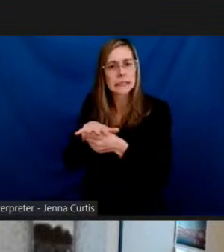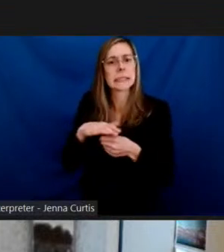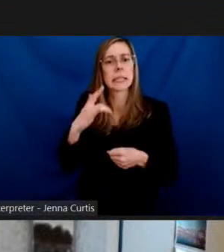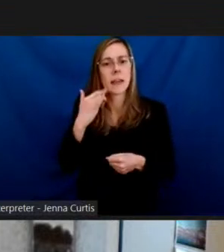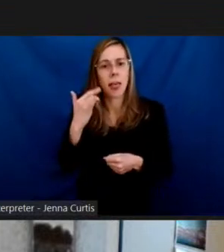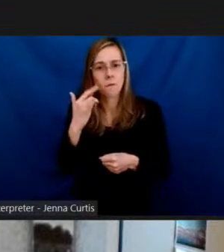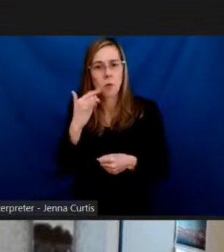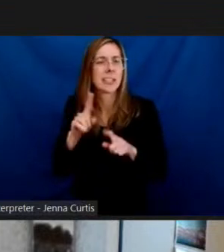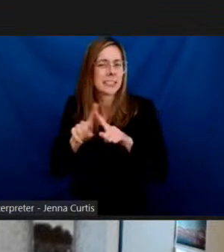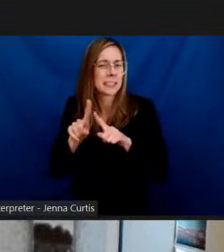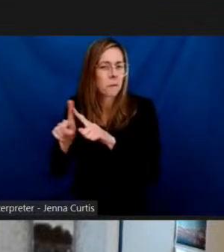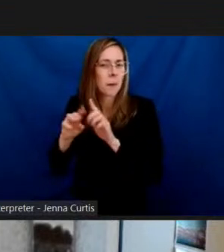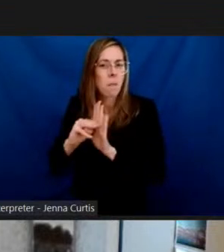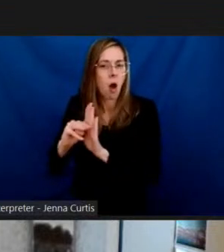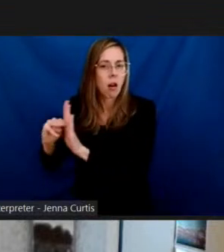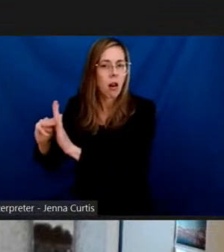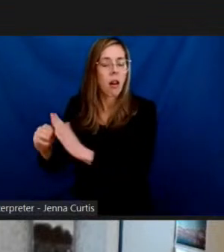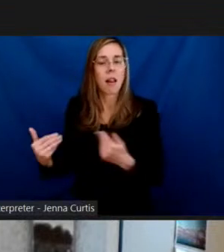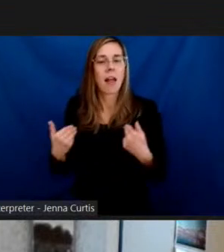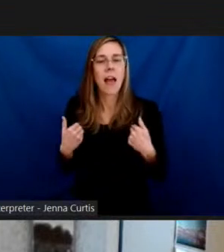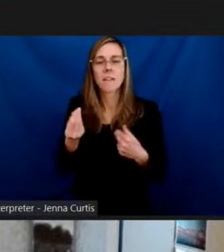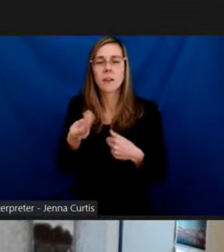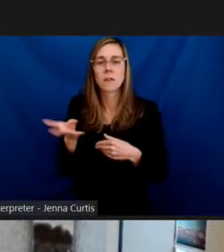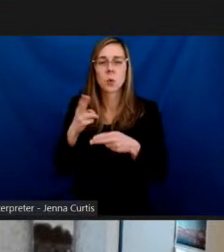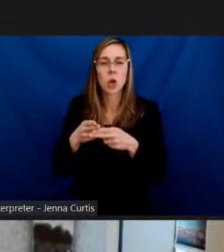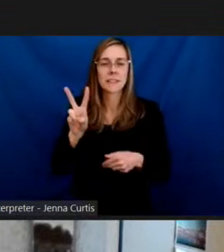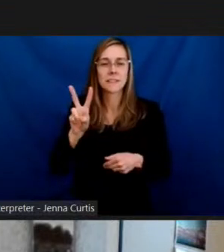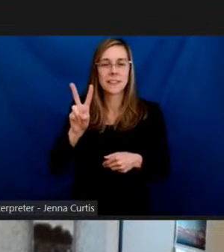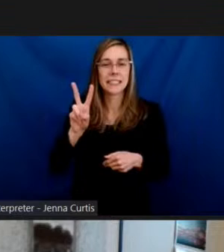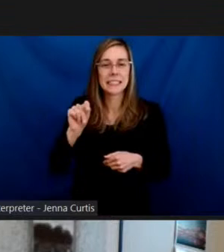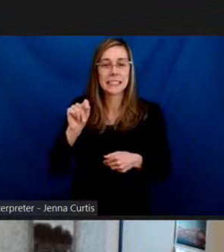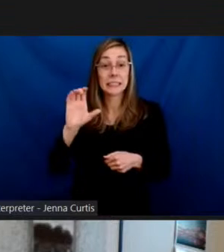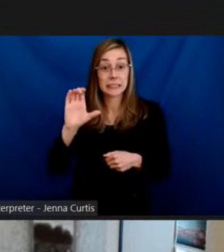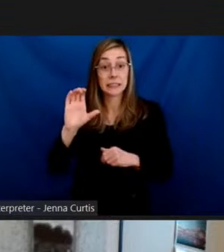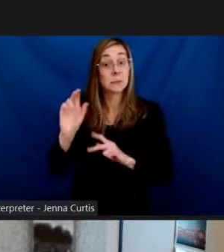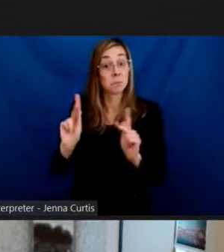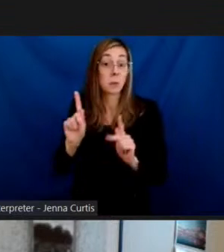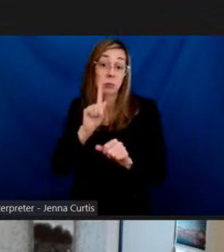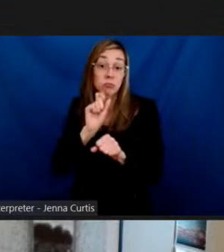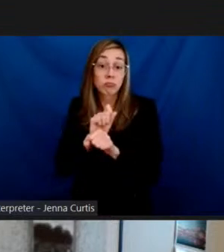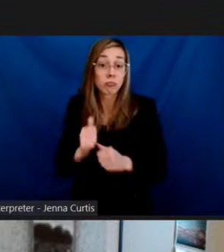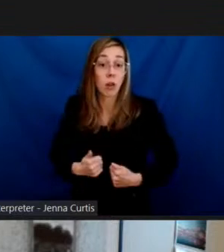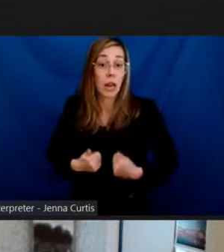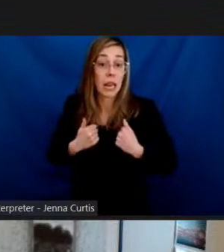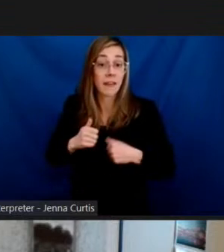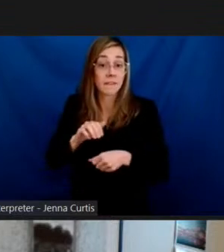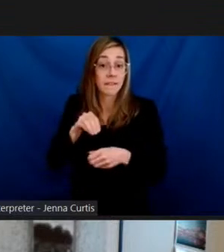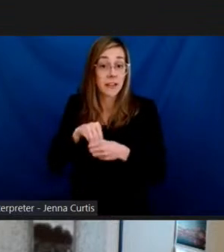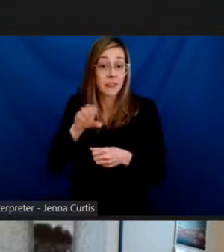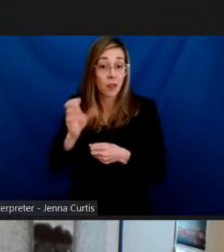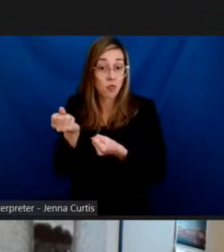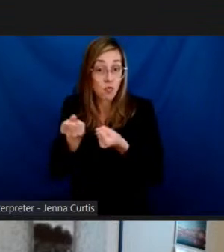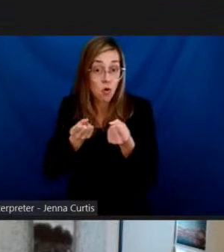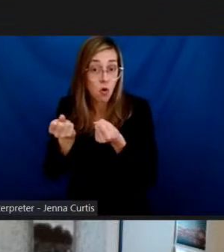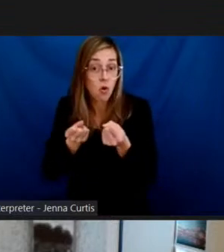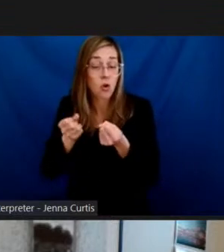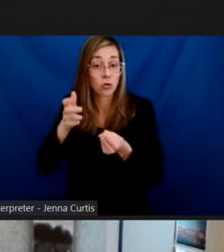what's called a few VTCs, where people live in their vehicles, where people live